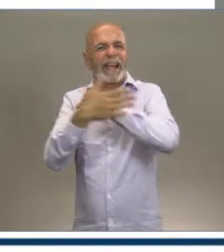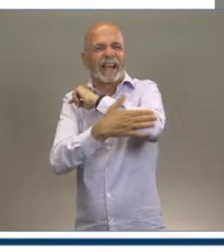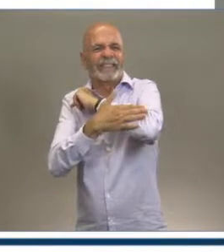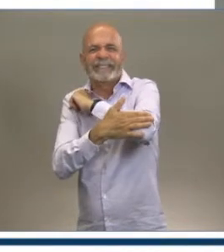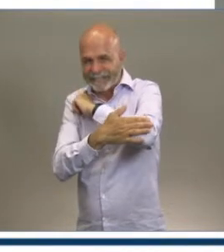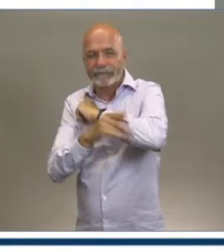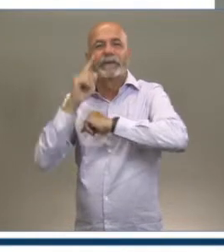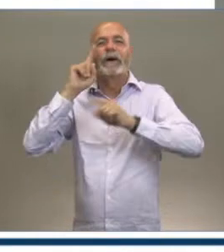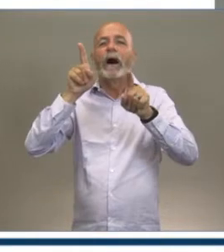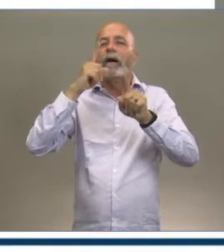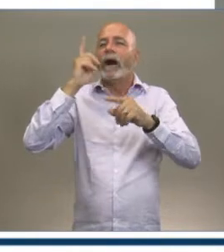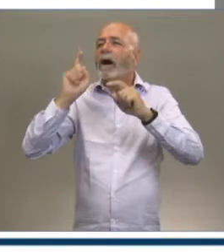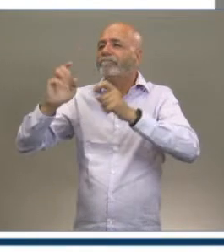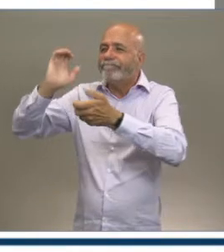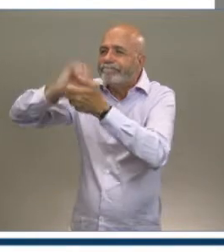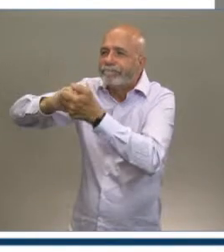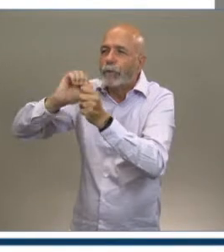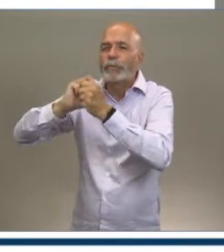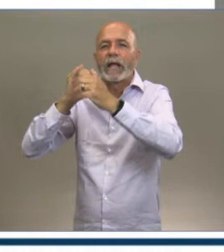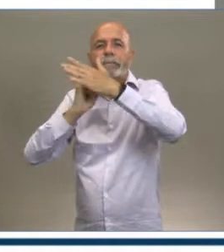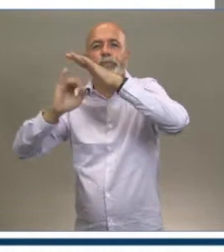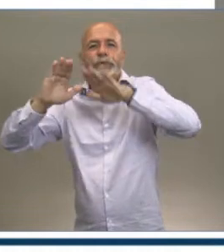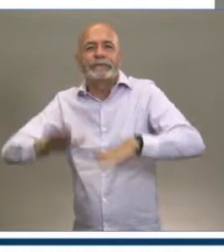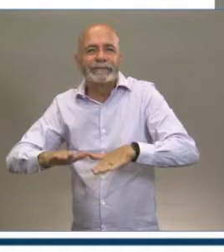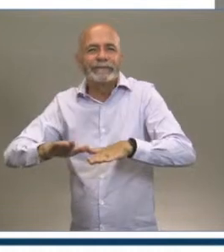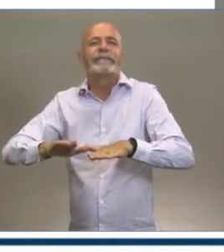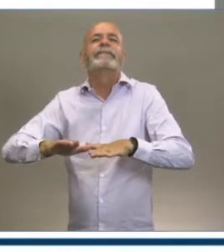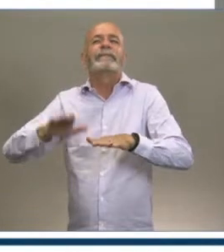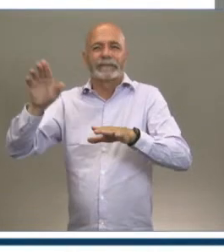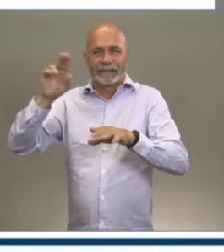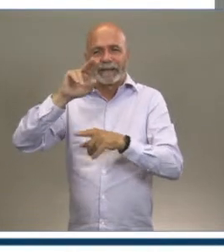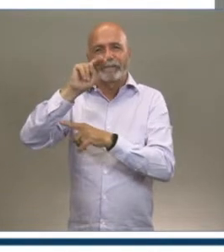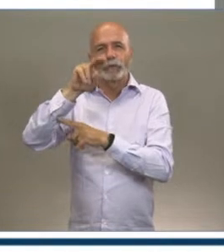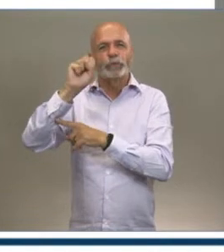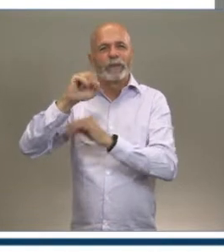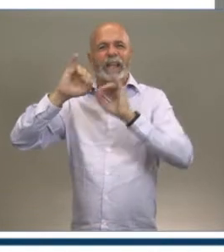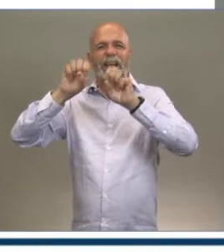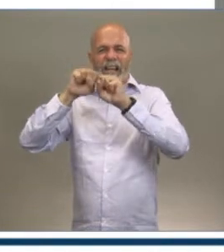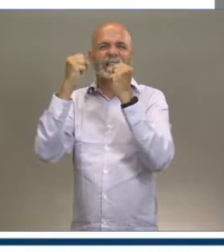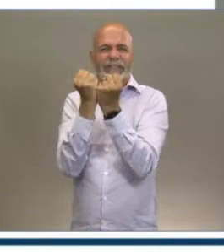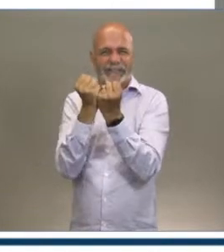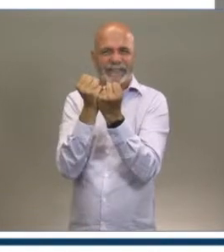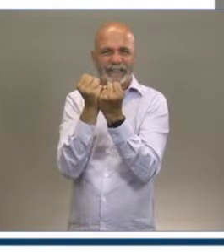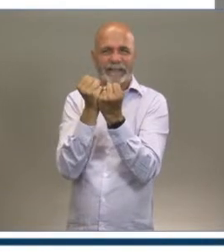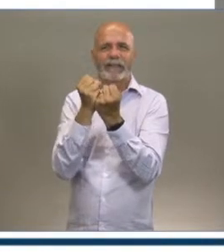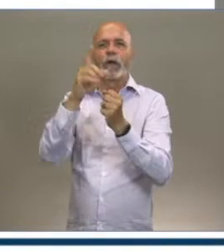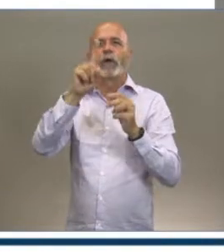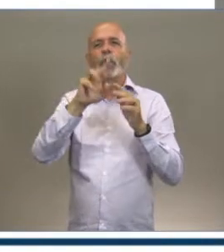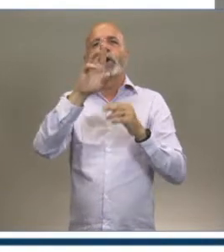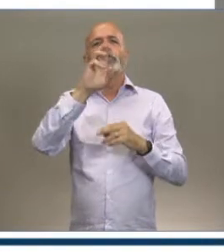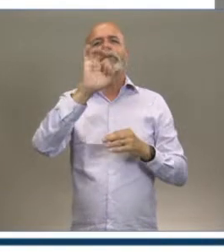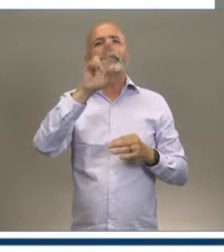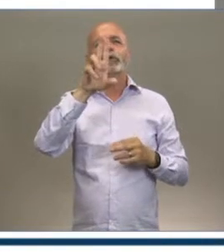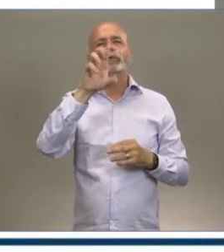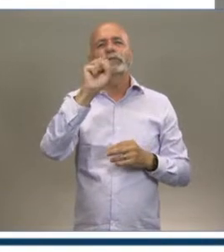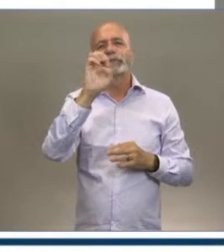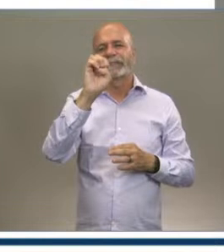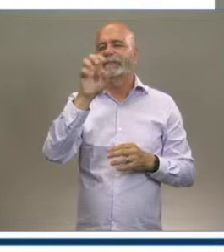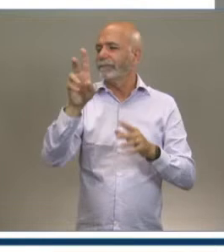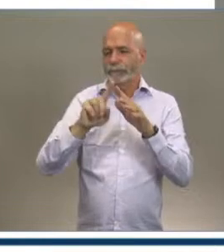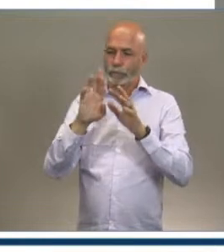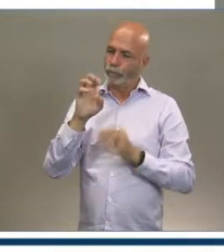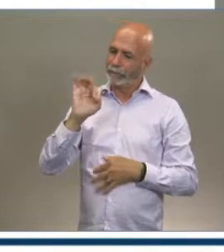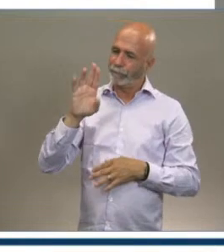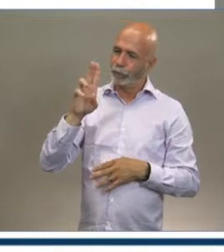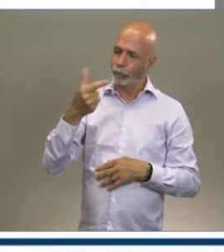Immigrant Services Association of Nova Scotia and the Halifax Refugee Clinic. We're doing all we can to get vaccine